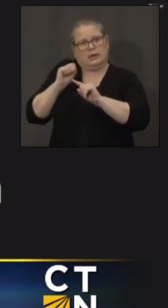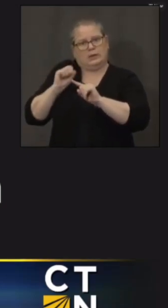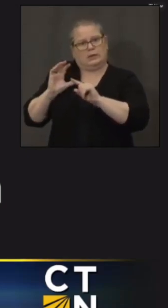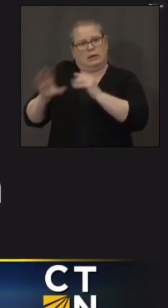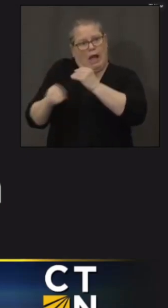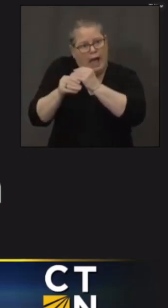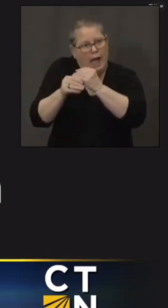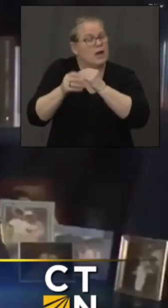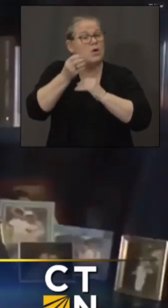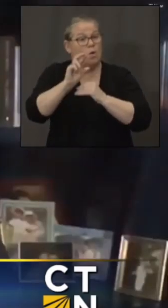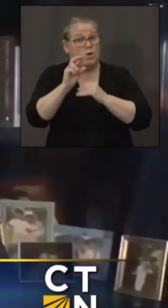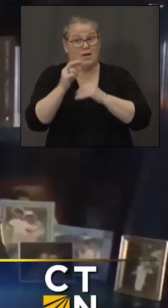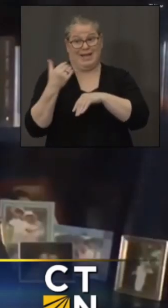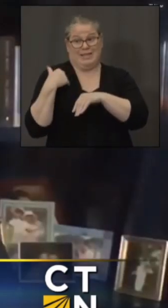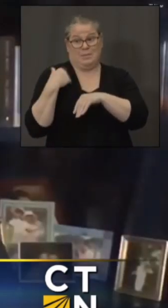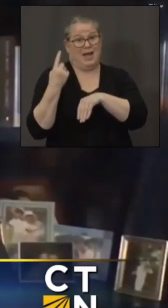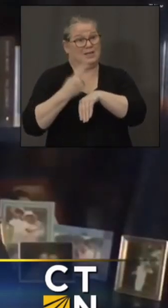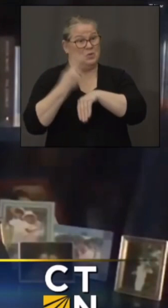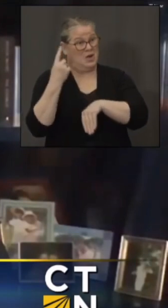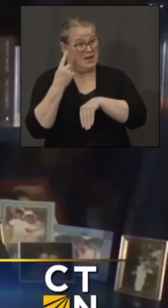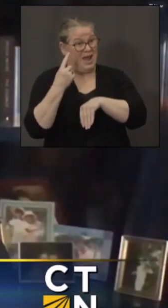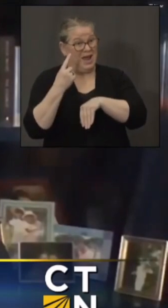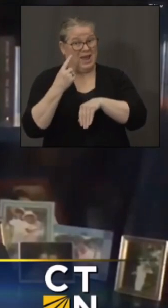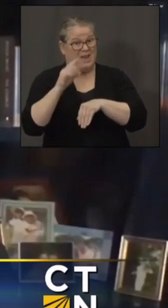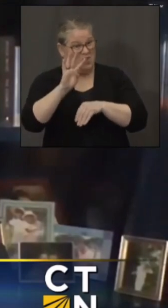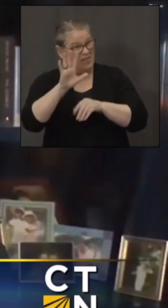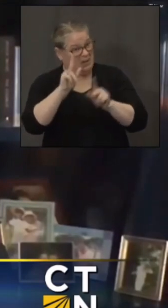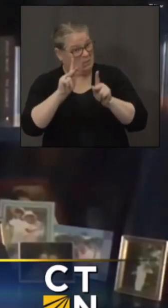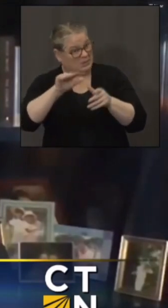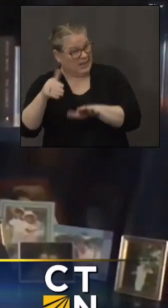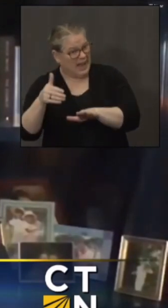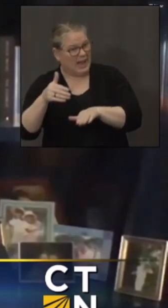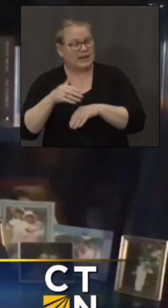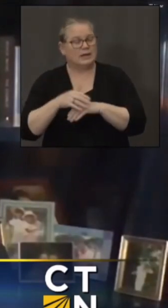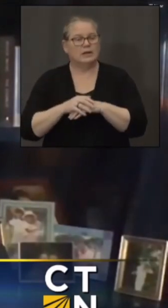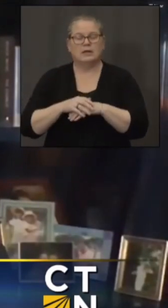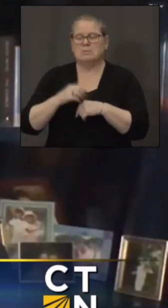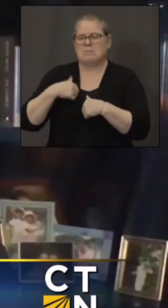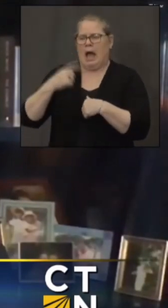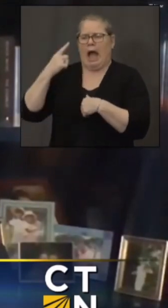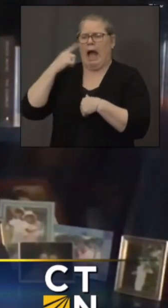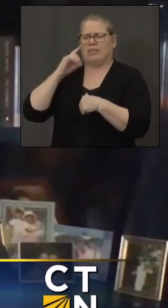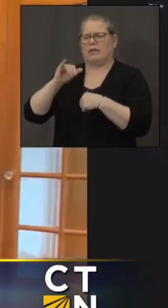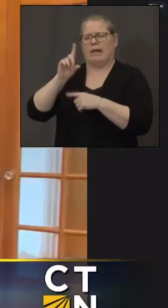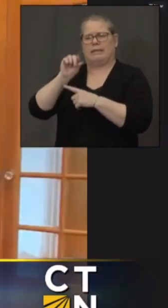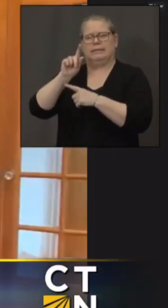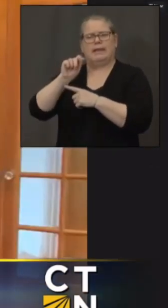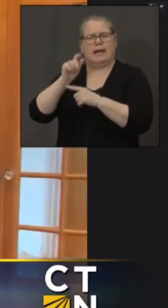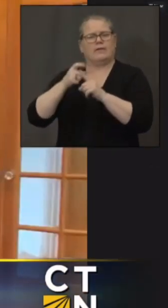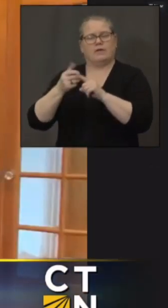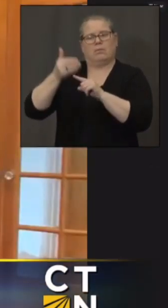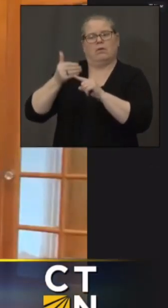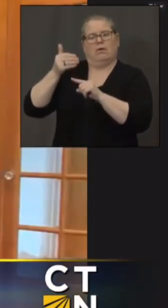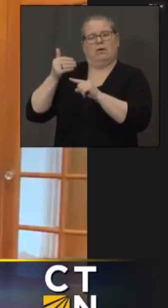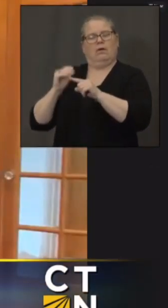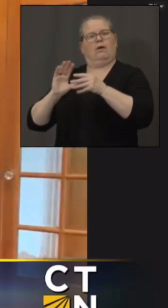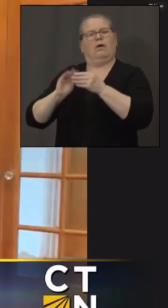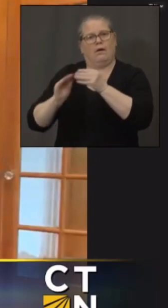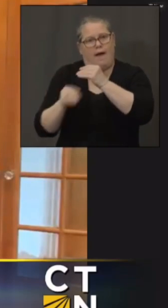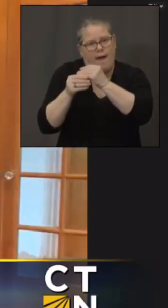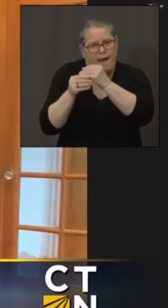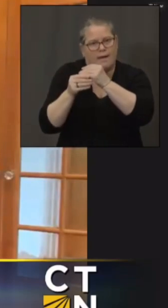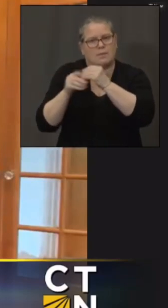24 hours as opposed to... I would tell you it's lumpy data, but Josh can give you a better answer. Yeah, I think that's right, Alex.